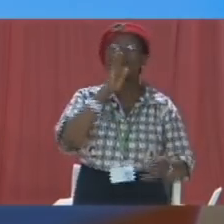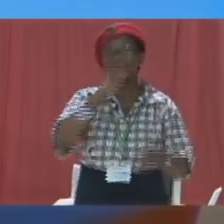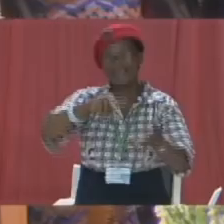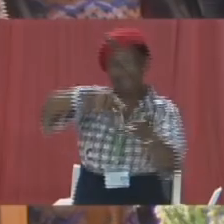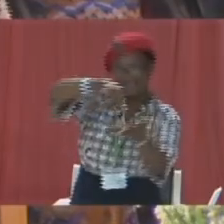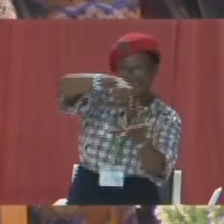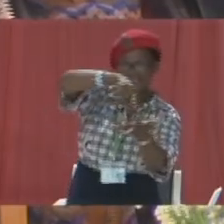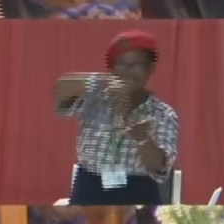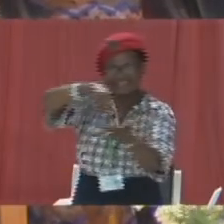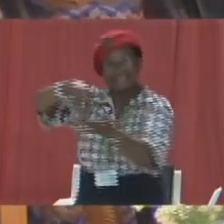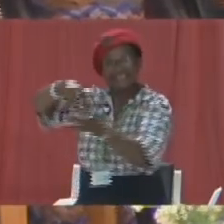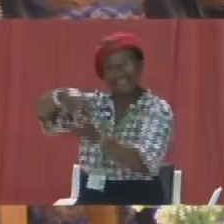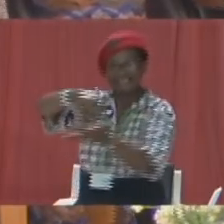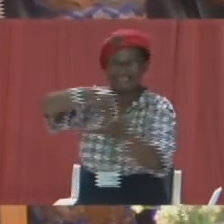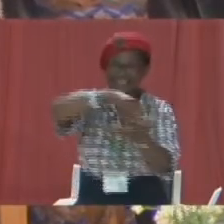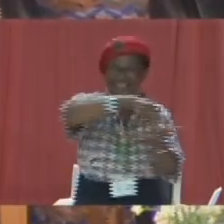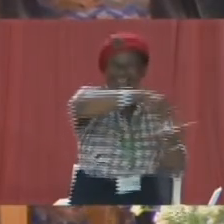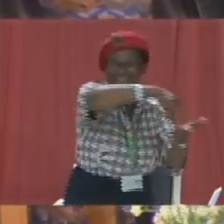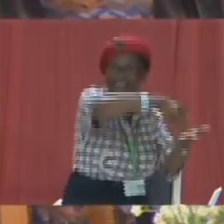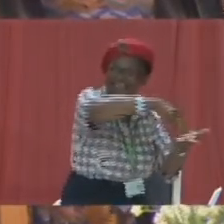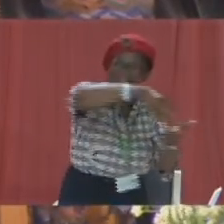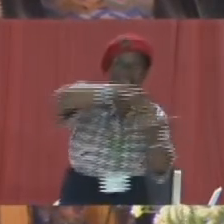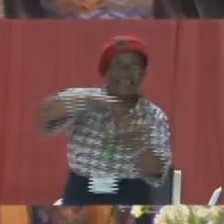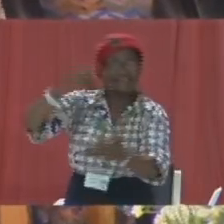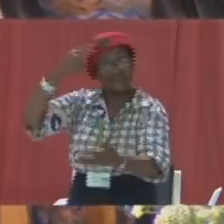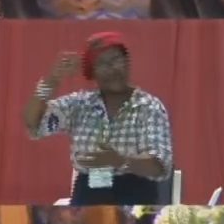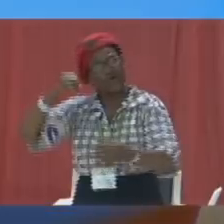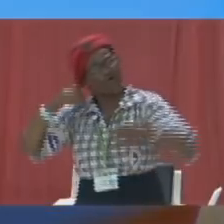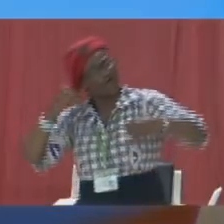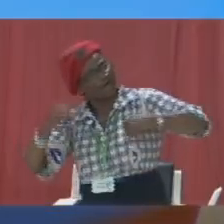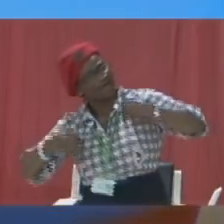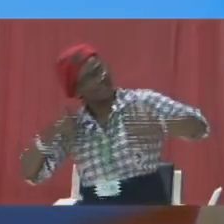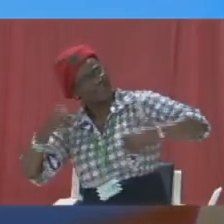Wa ma yo, wa ma jo fun ayo nla.